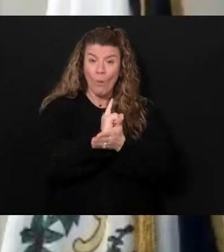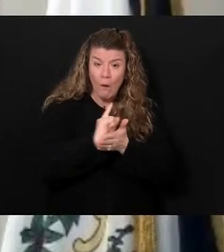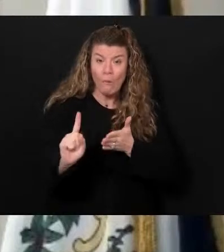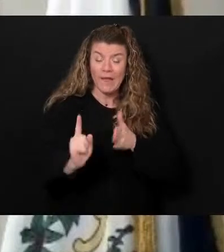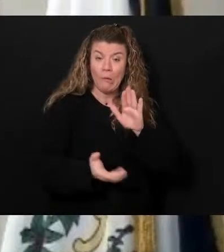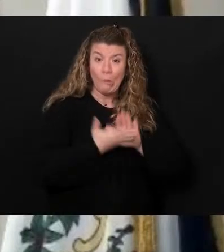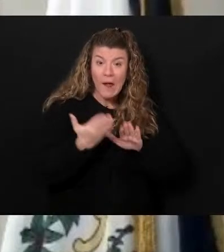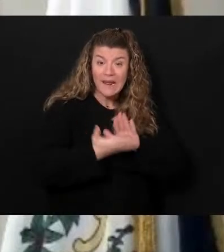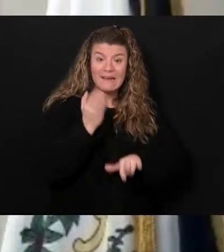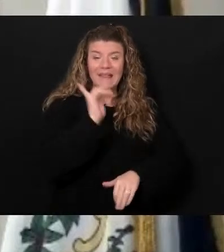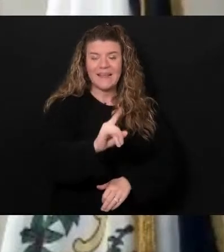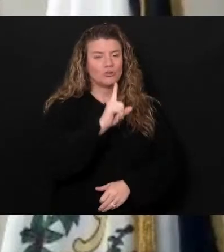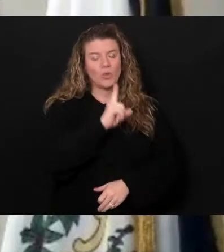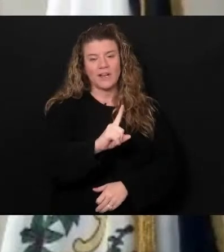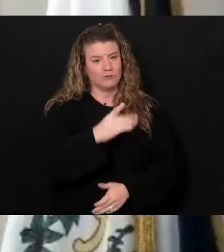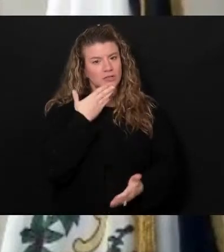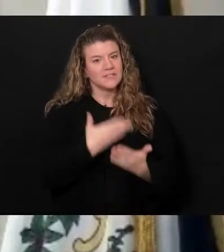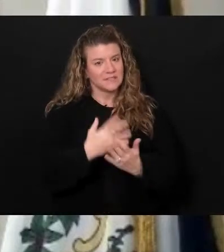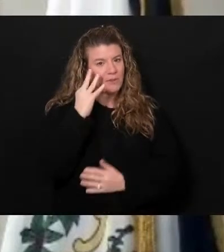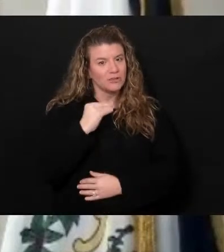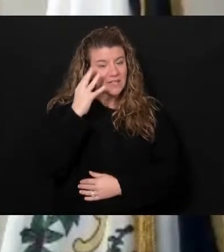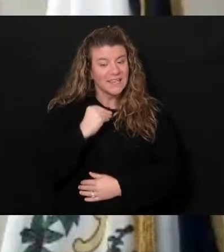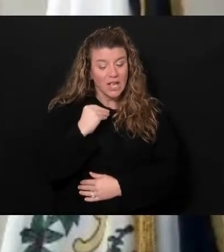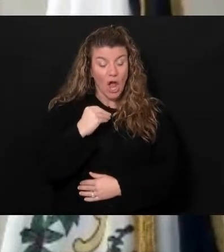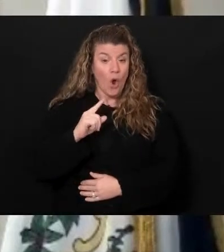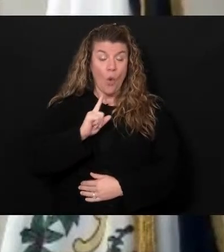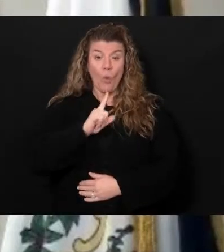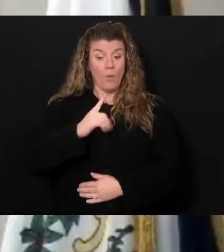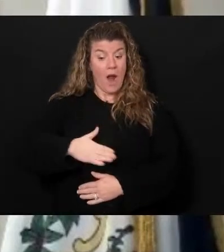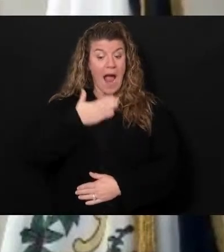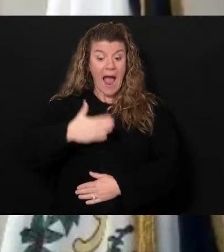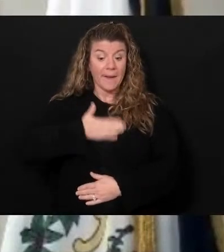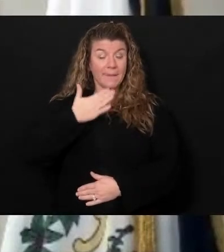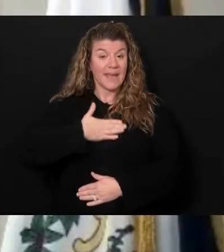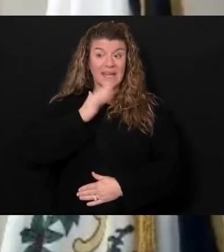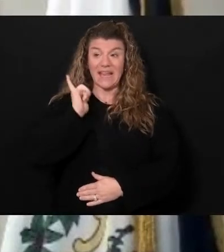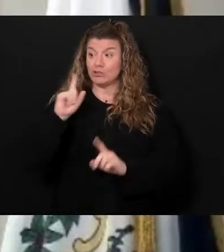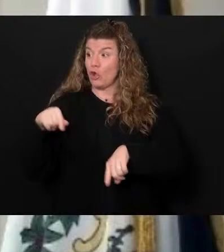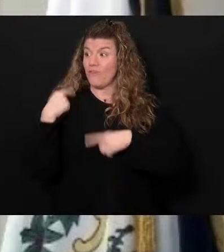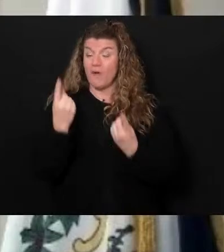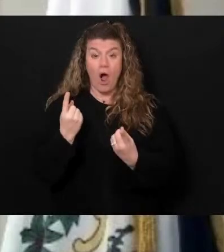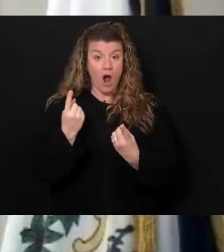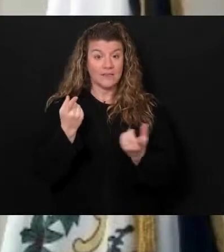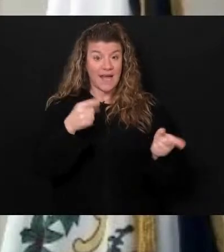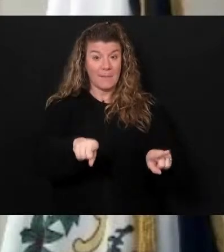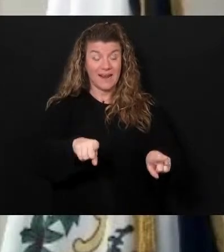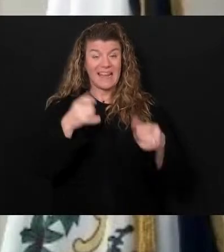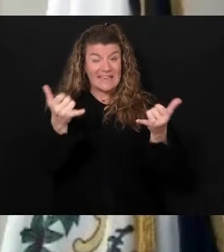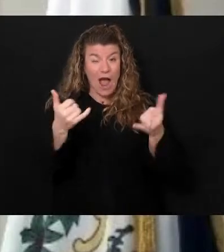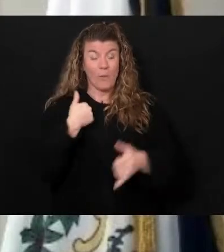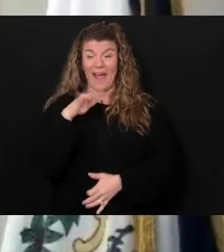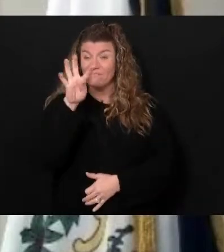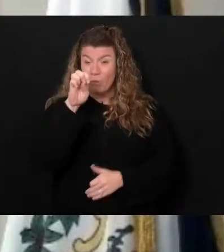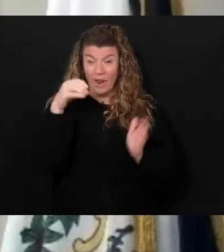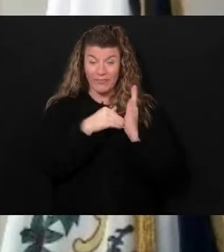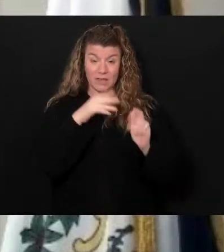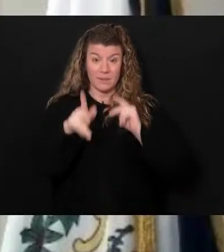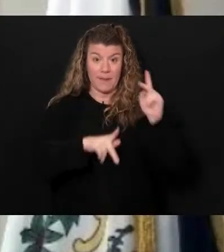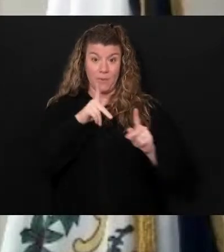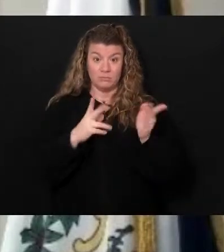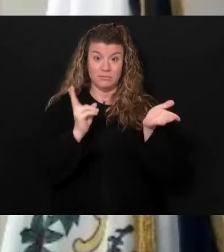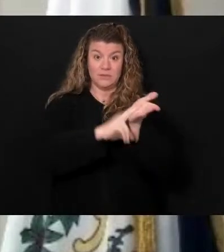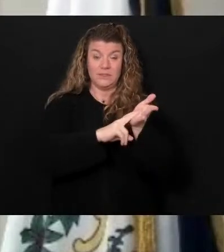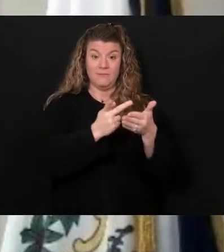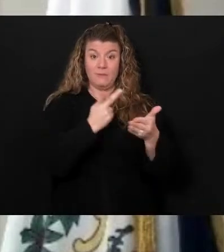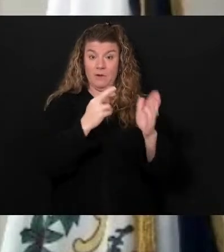quite an experience, but we're pleased that it's going well. We just passed 40,000 individuals. So while